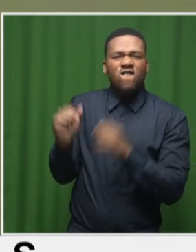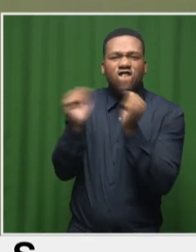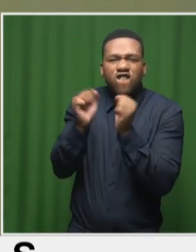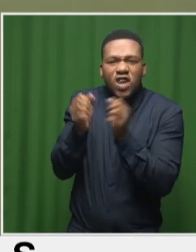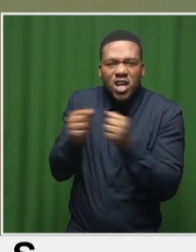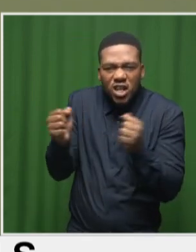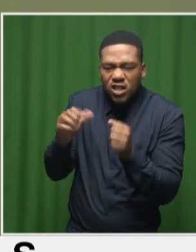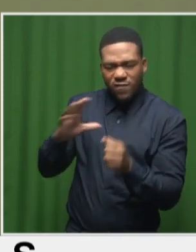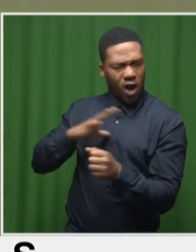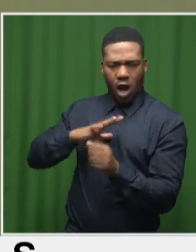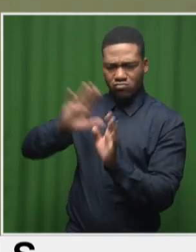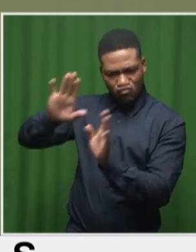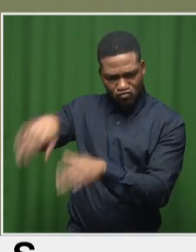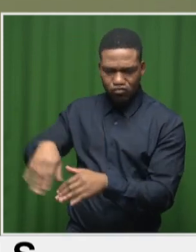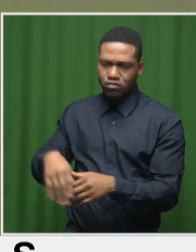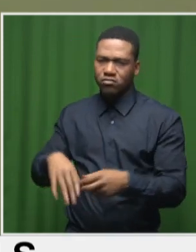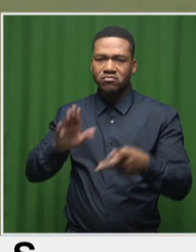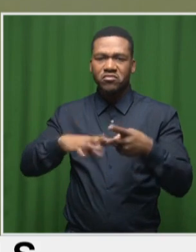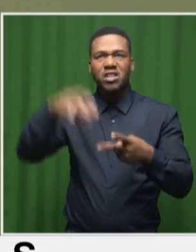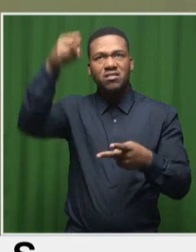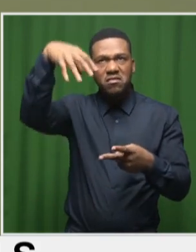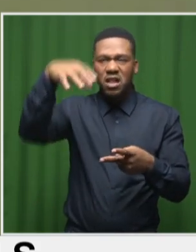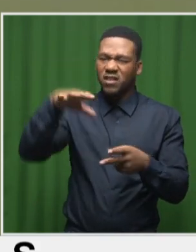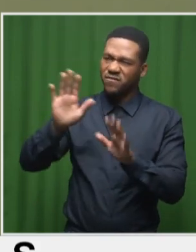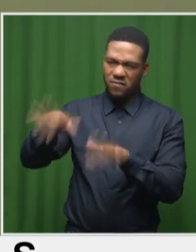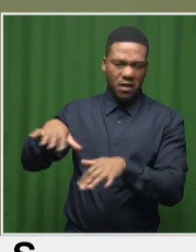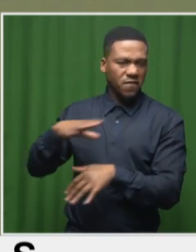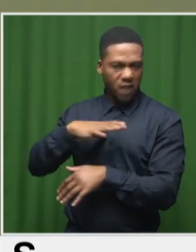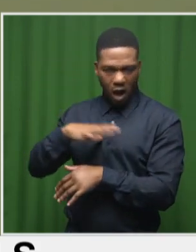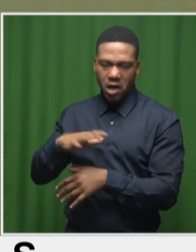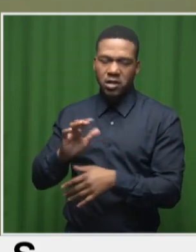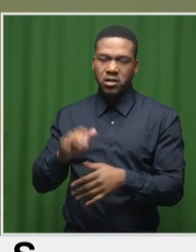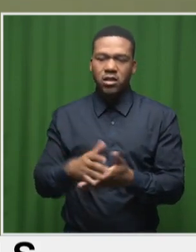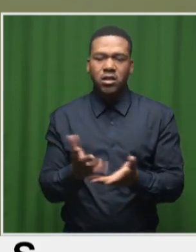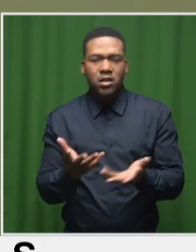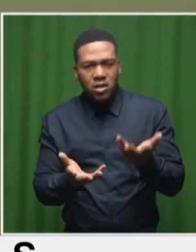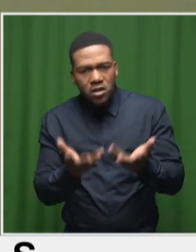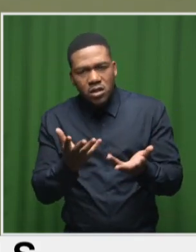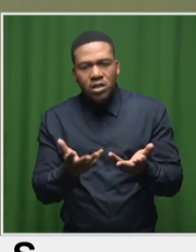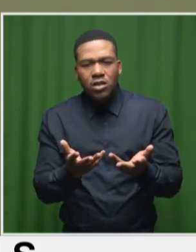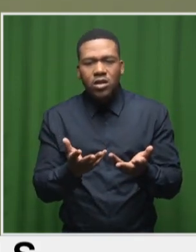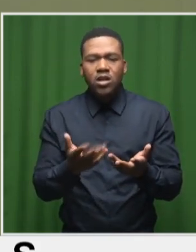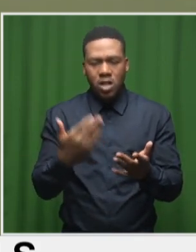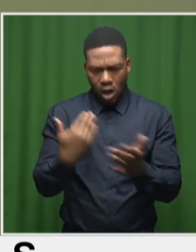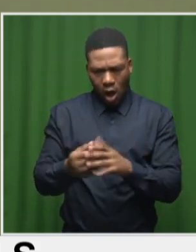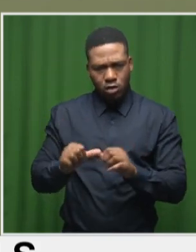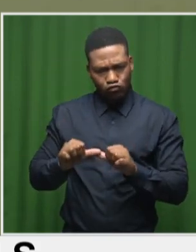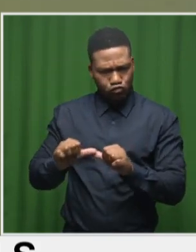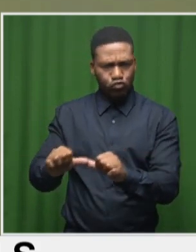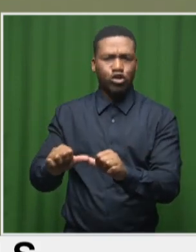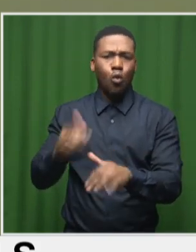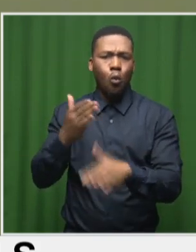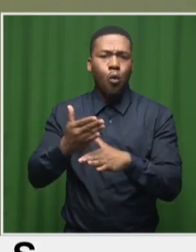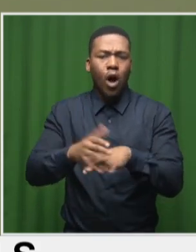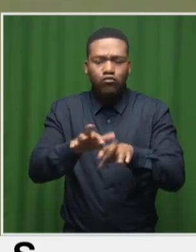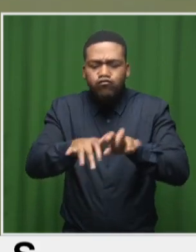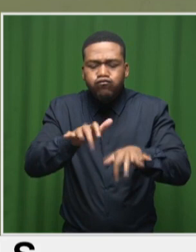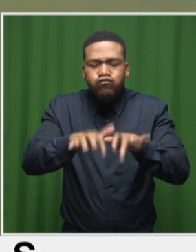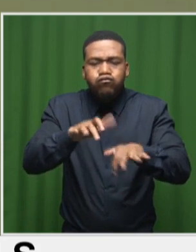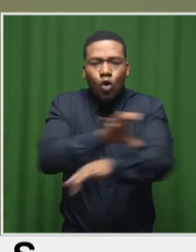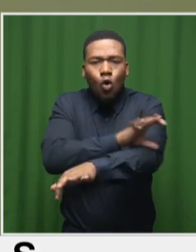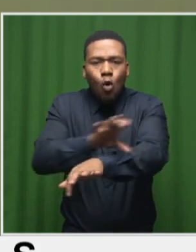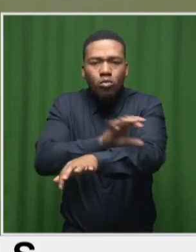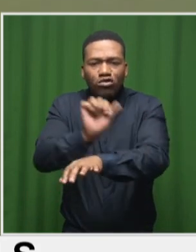more efficient, obviously, globes or lights, and you still can operate your computer, you still